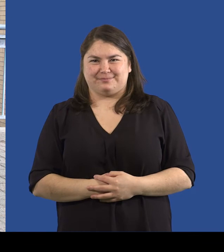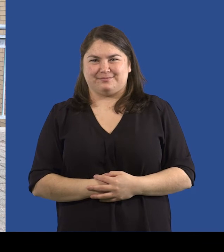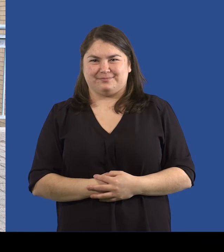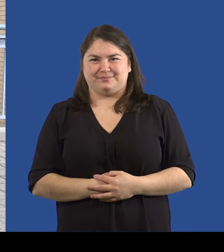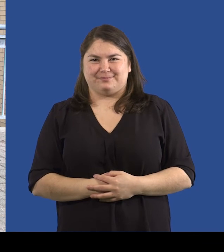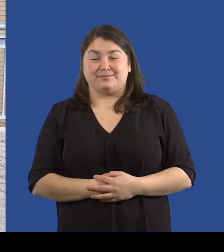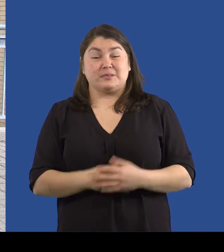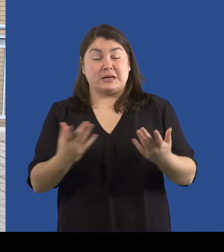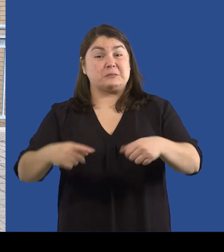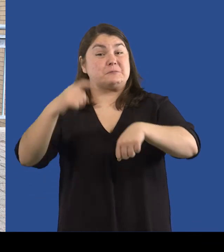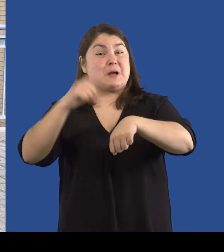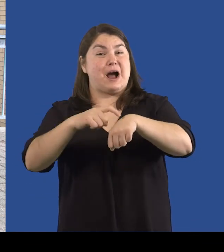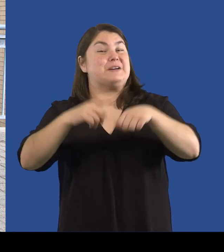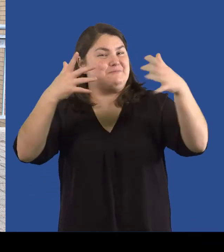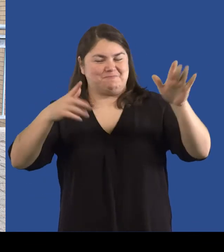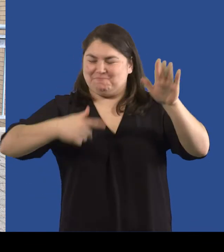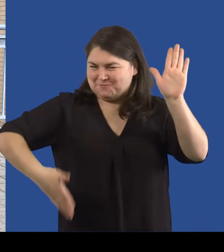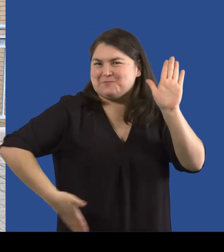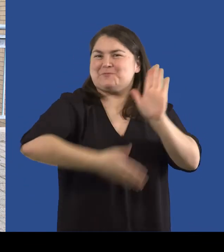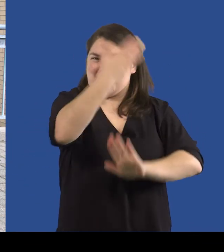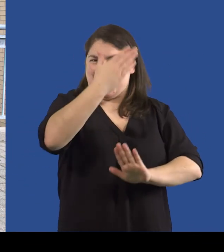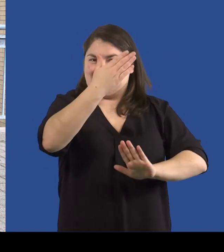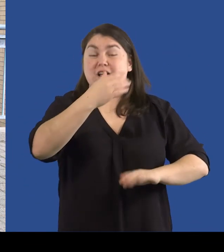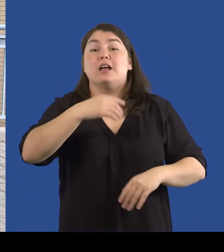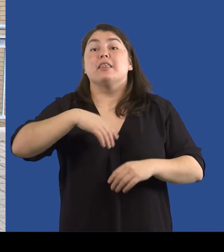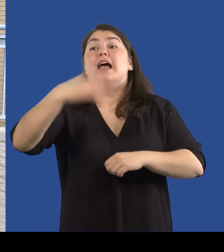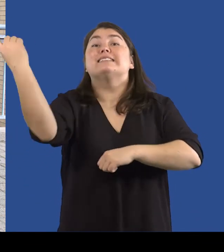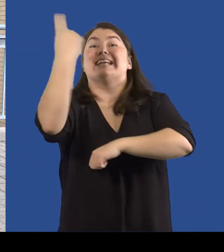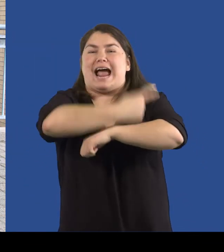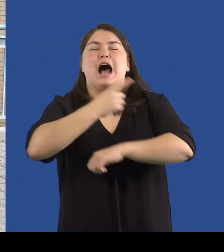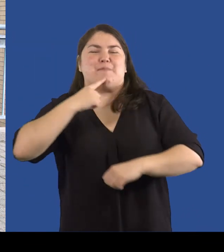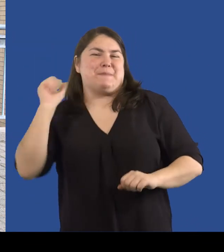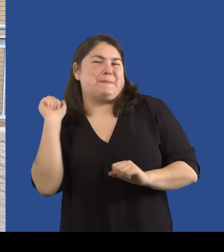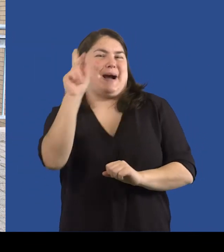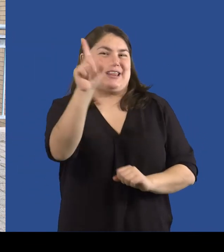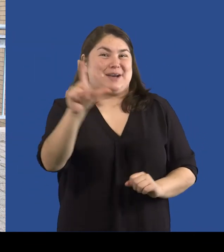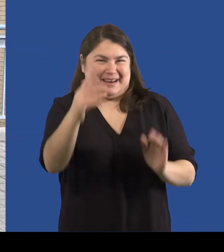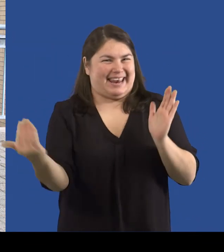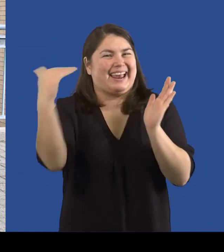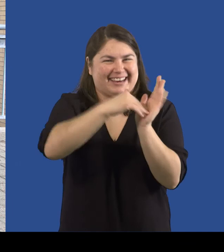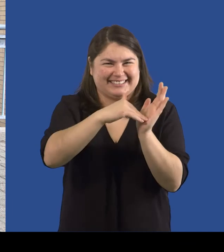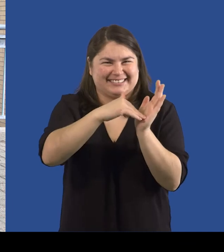It's time to go now, but I can come back to the library another day.